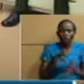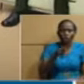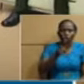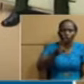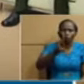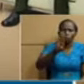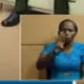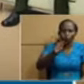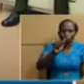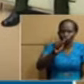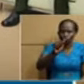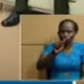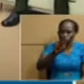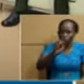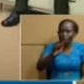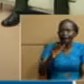clamor for midterm access?